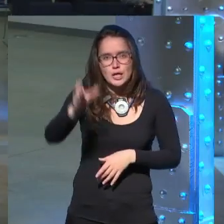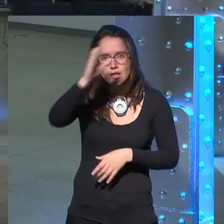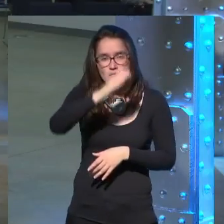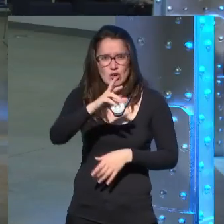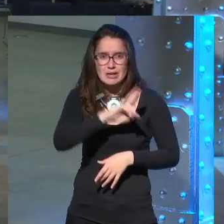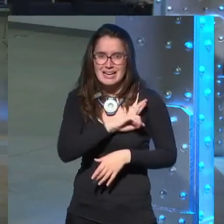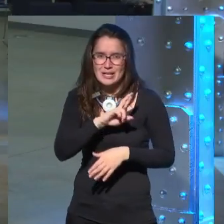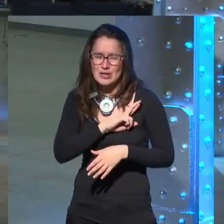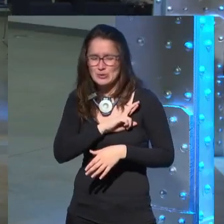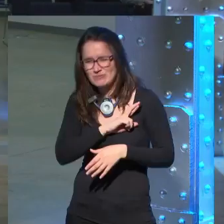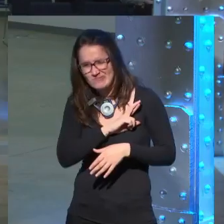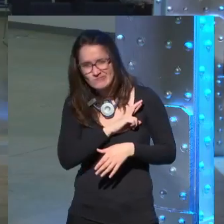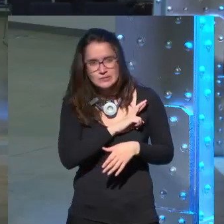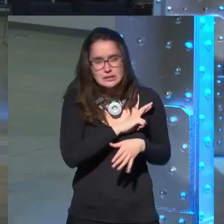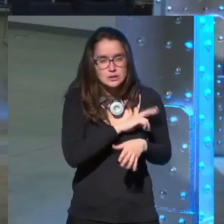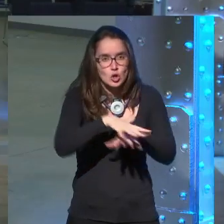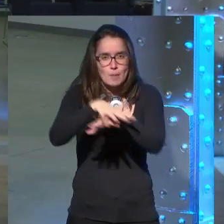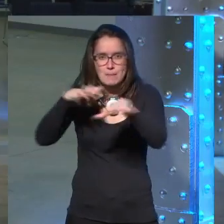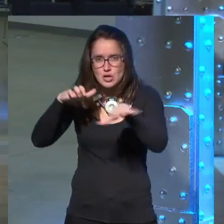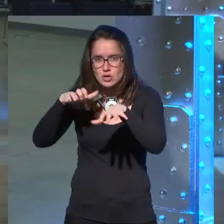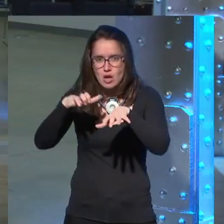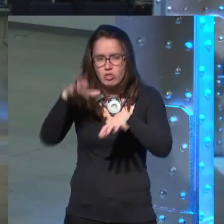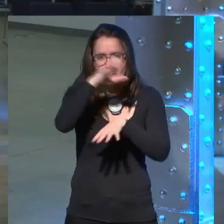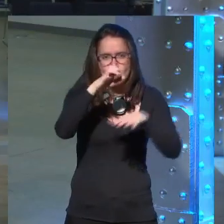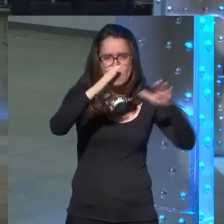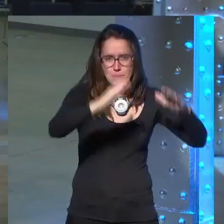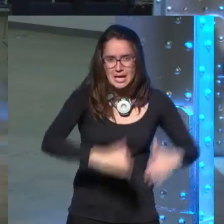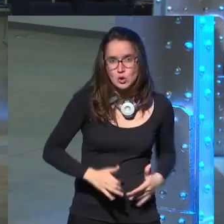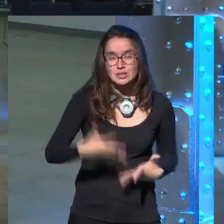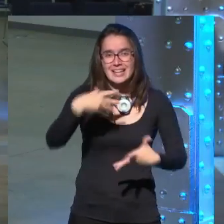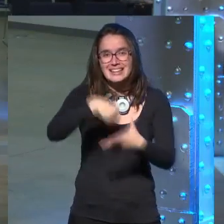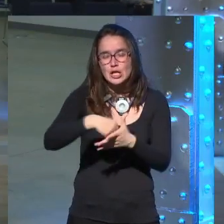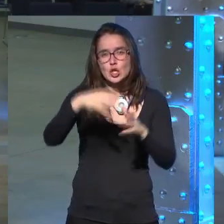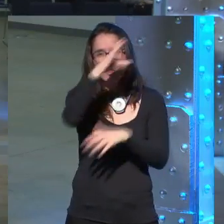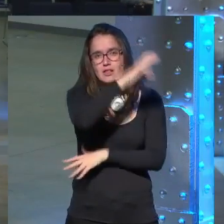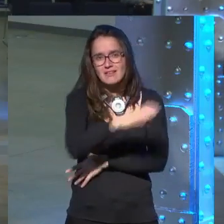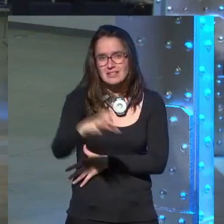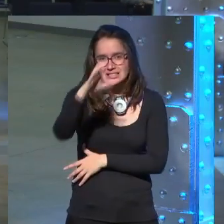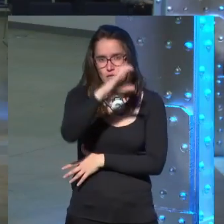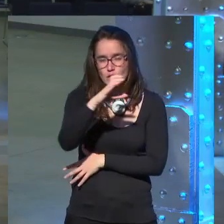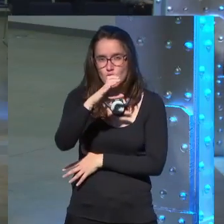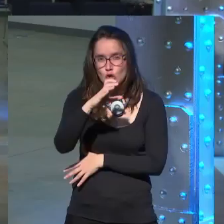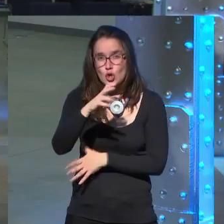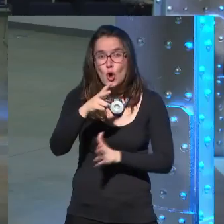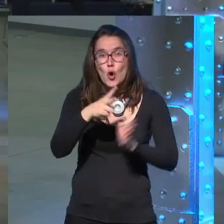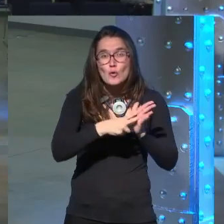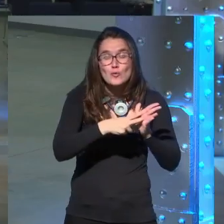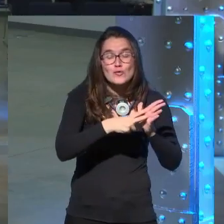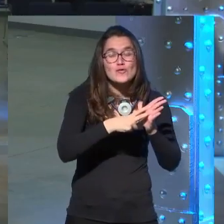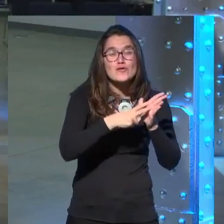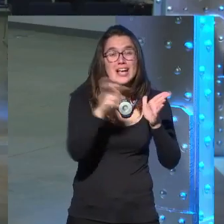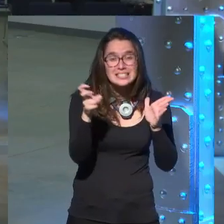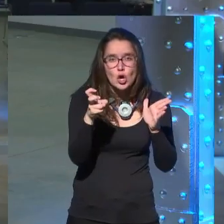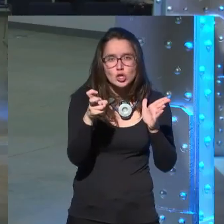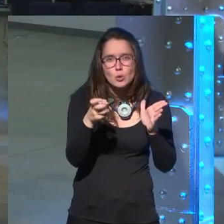that the scientists tend to be less religious than non-scientists. And within scientists,